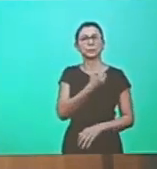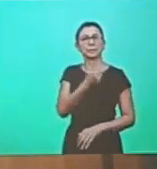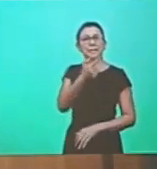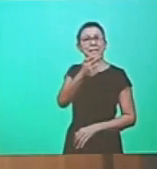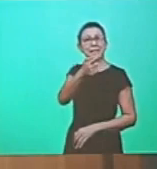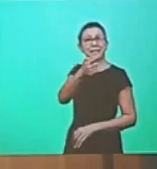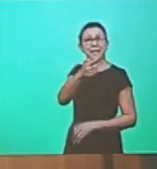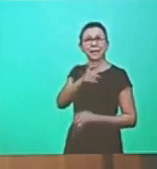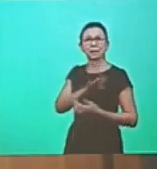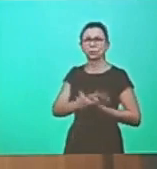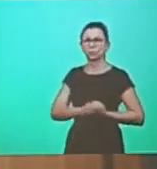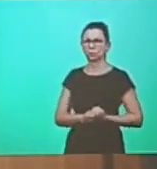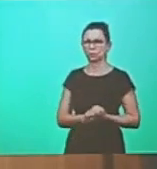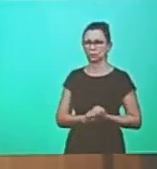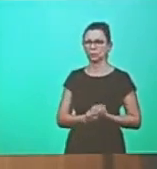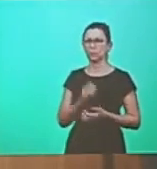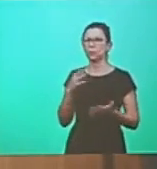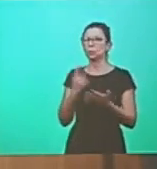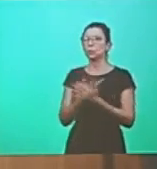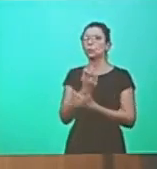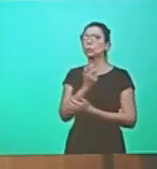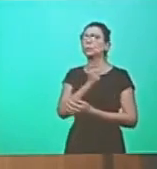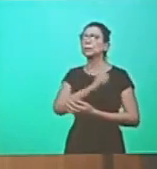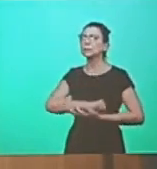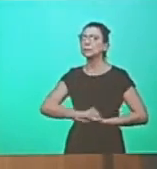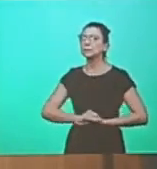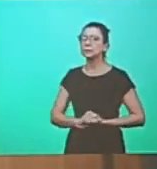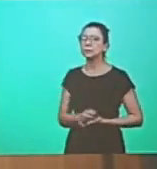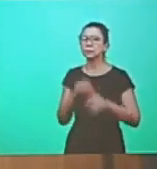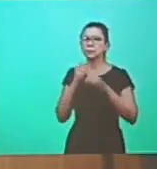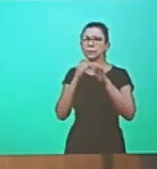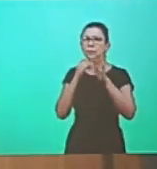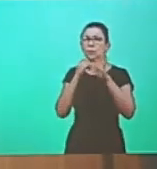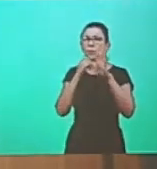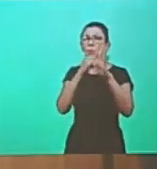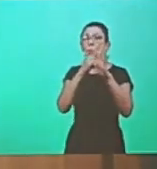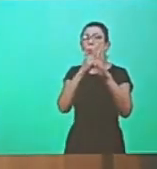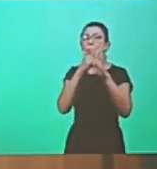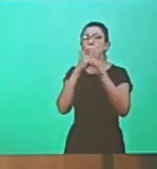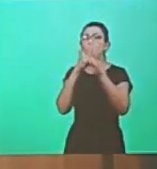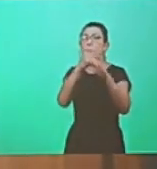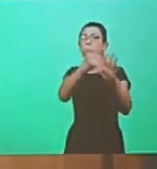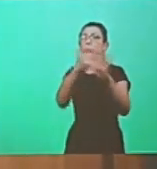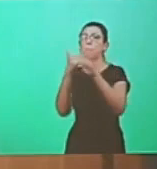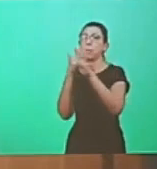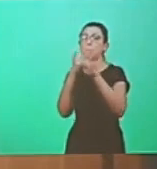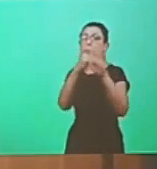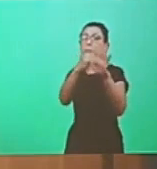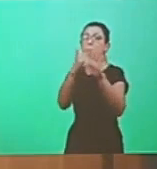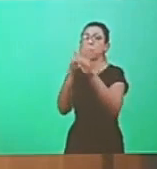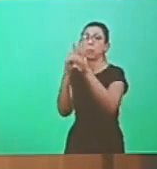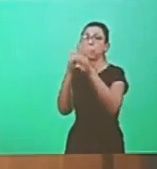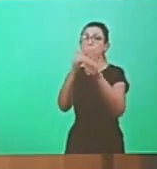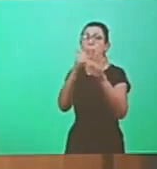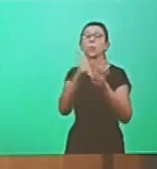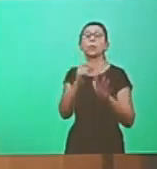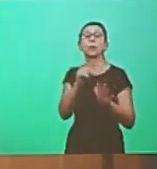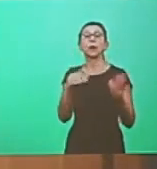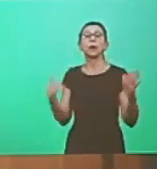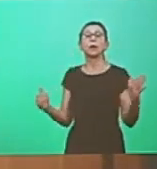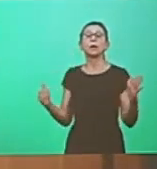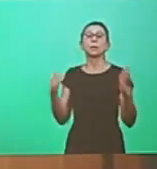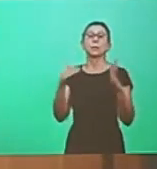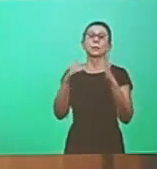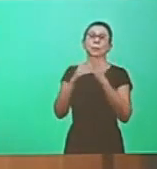But Jesus, he showed seven trumpets to John. And in the fourth trumpet, what would happen on the fourth trumpet?